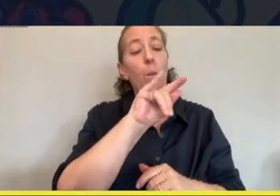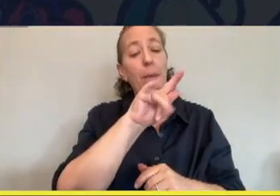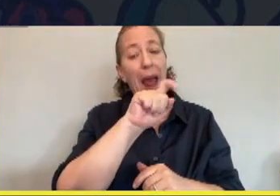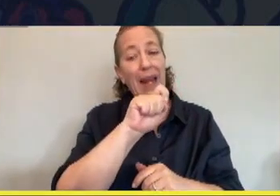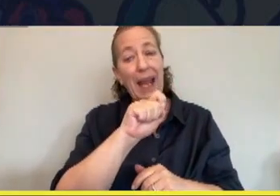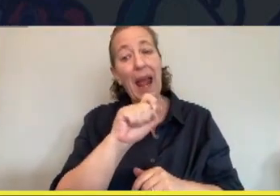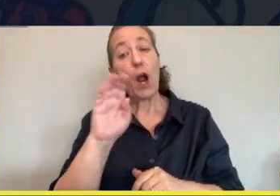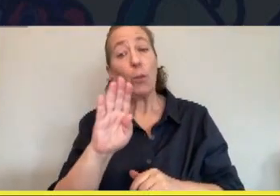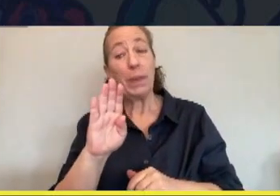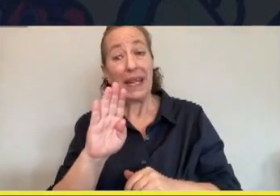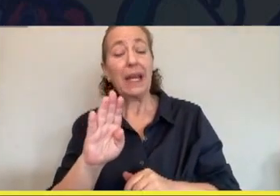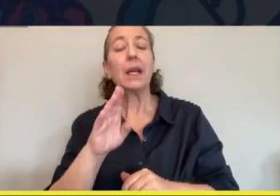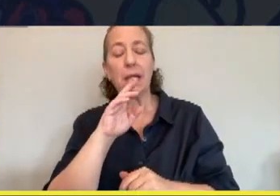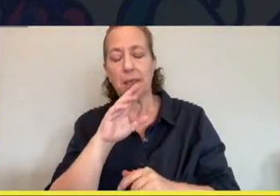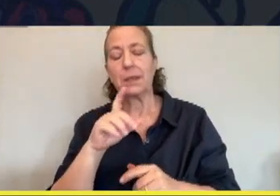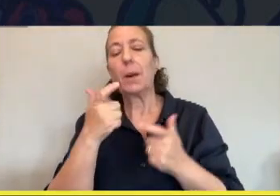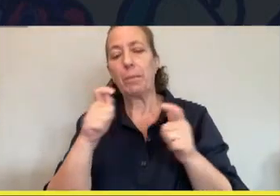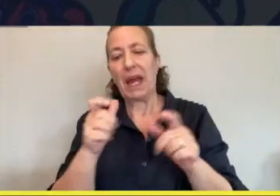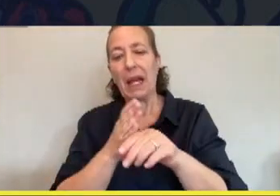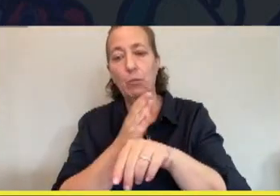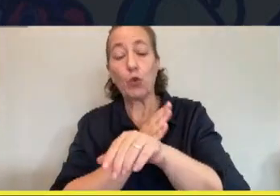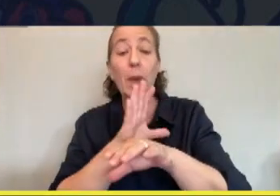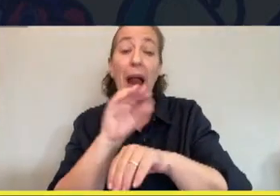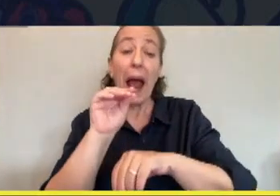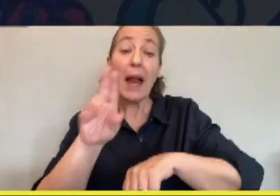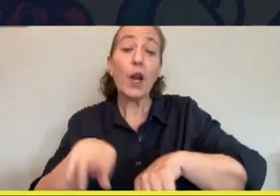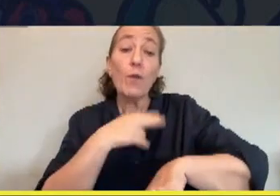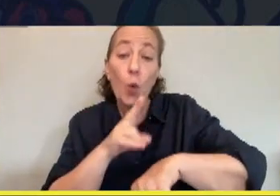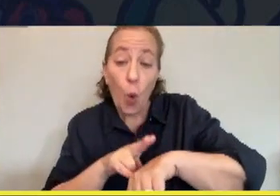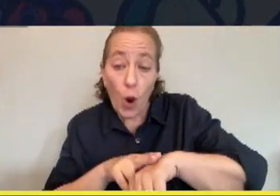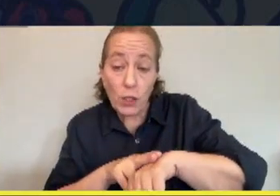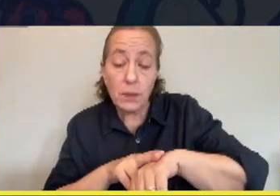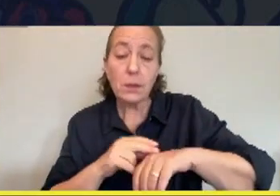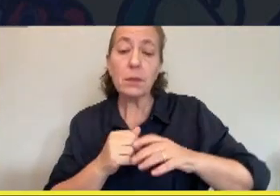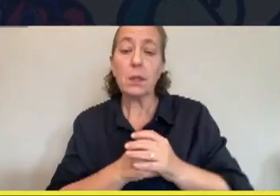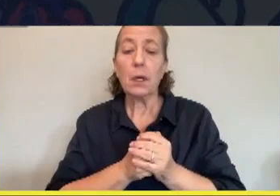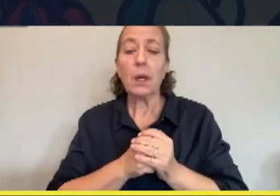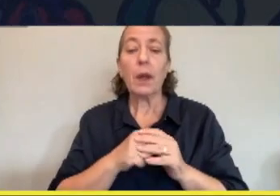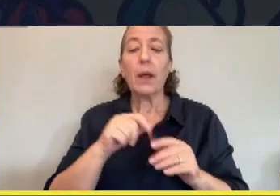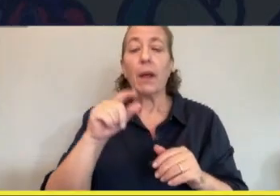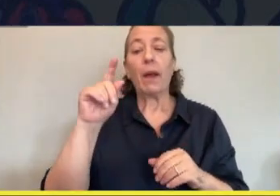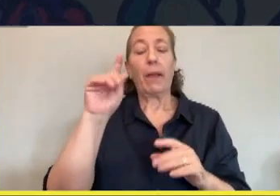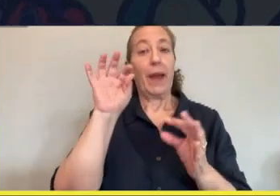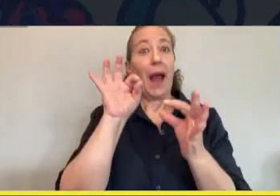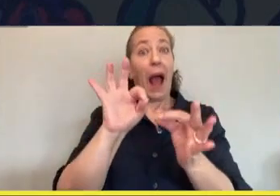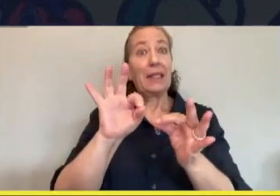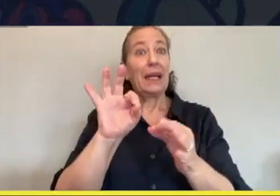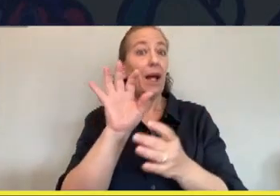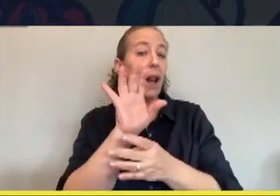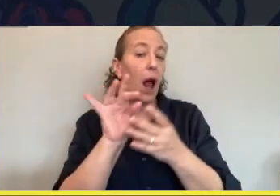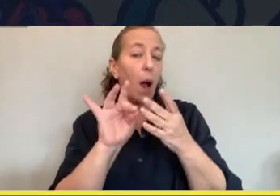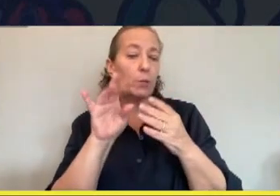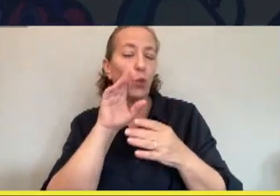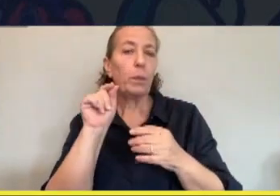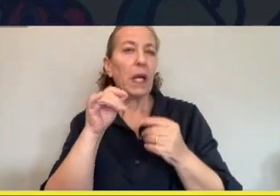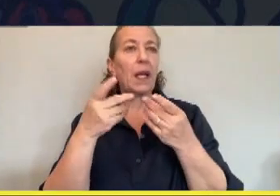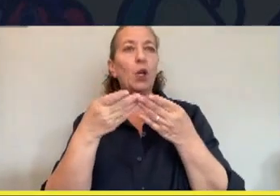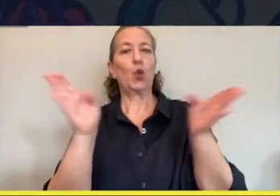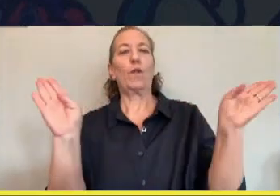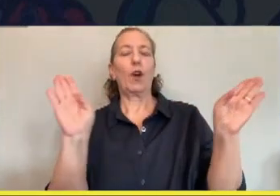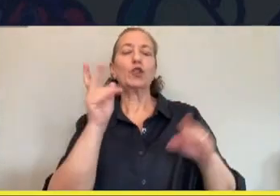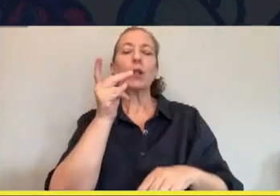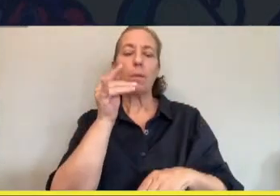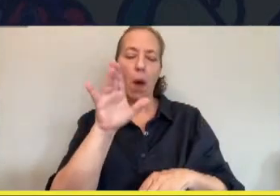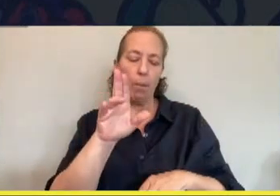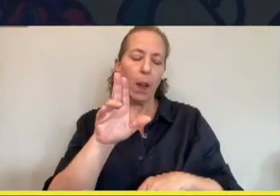vast improvement. And of course, the ideal option would be a universal public long-term services